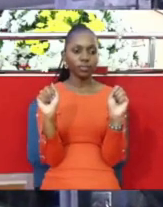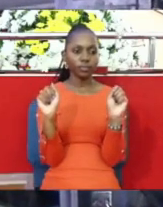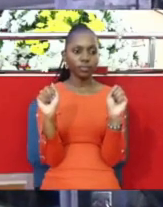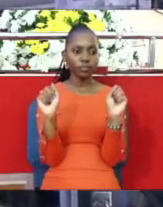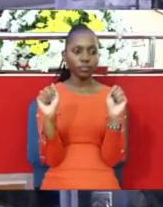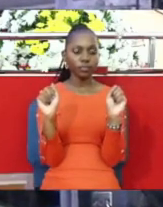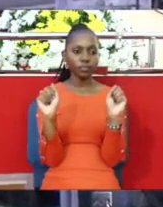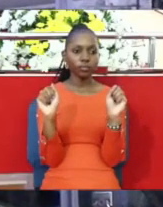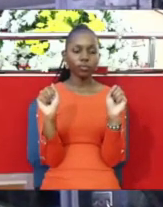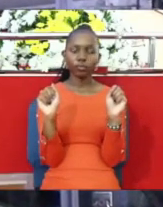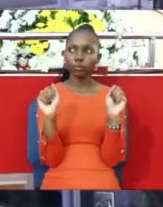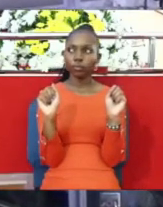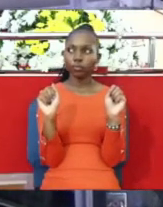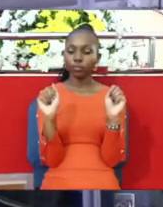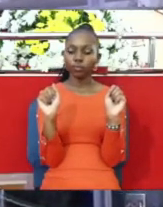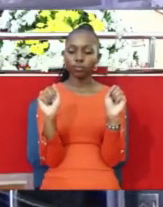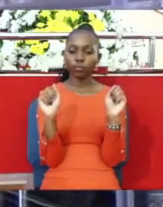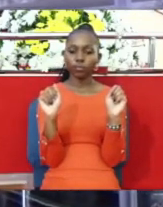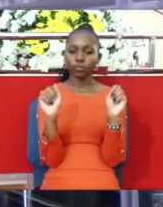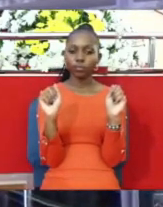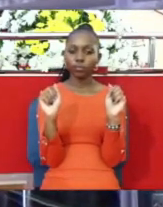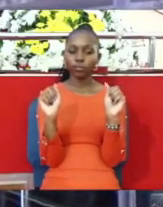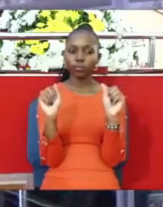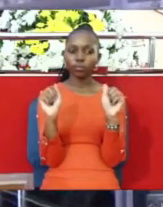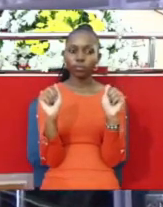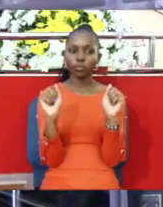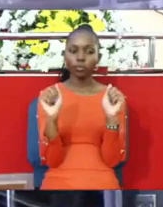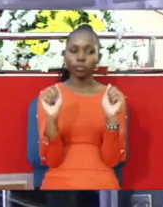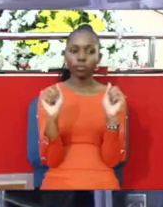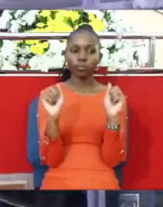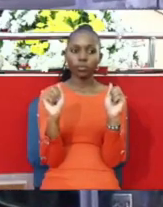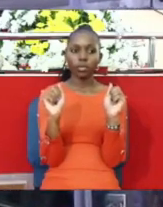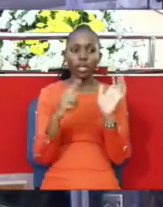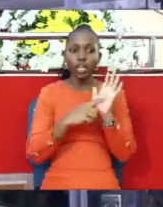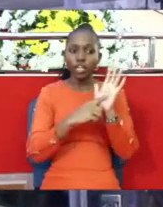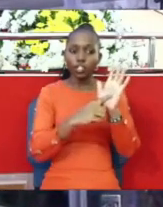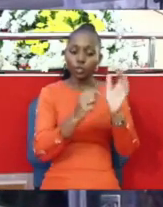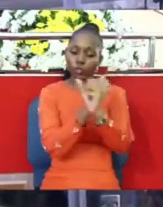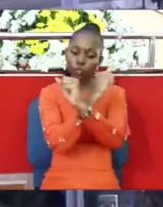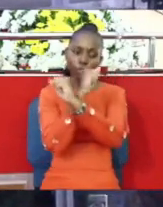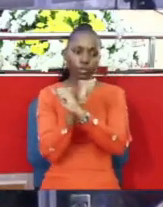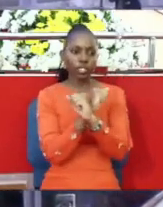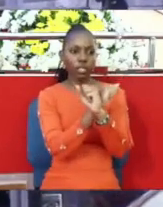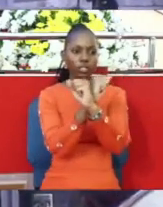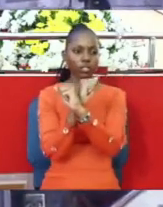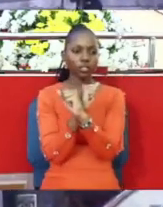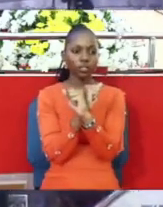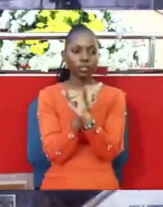is a fortified tower. Ni mnara ambayo umedhibitika. It is a symbol of protection. Ni ishara